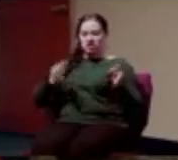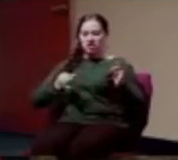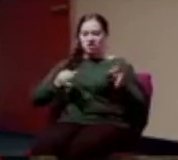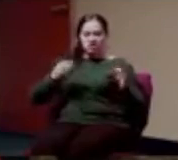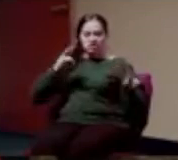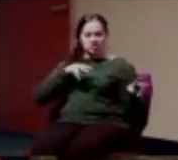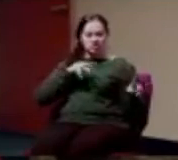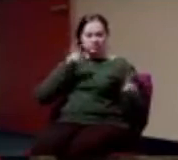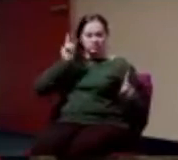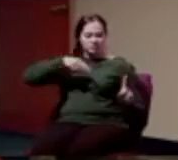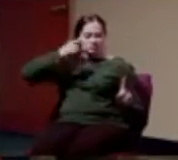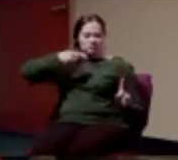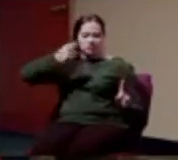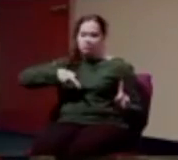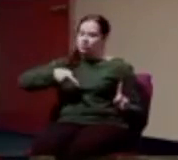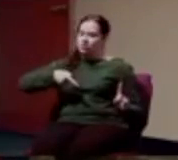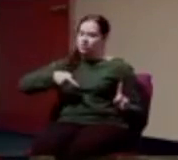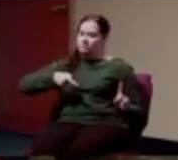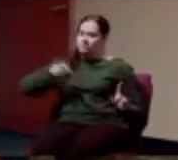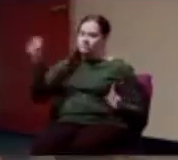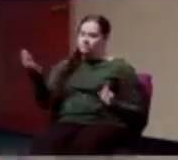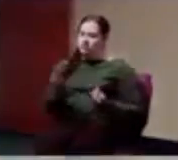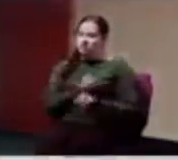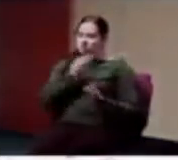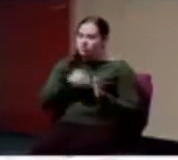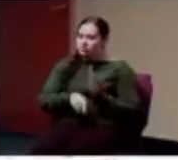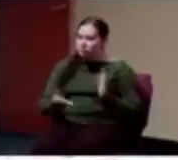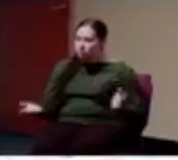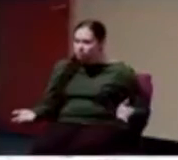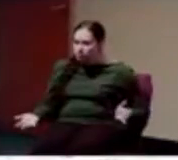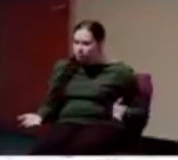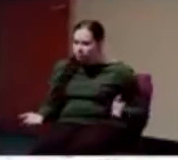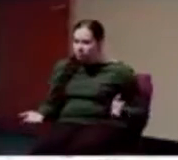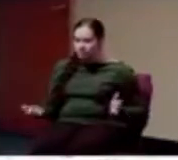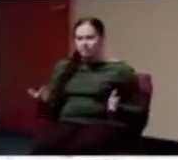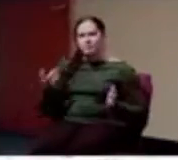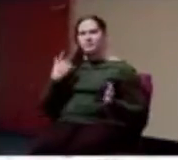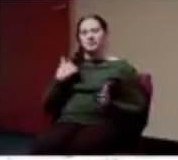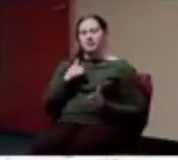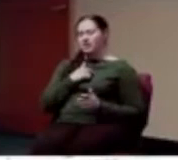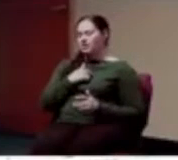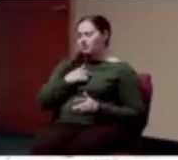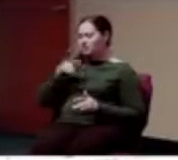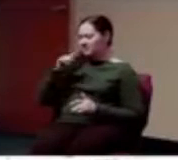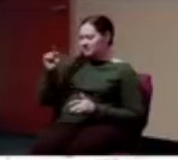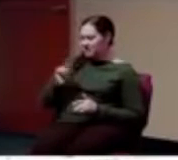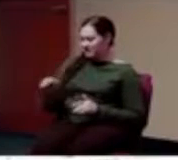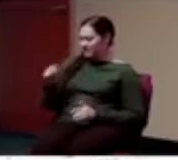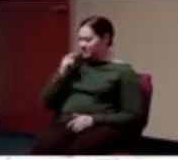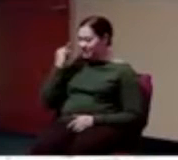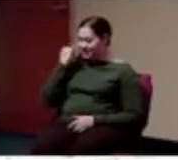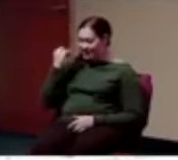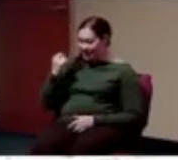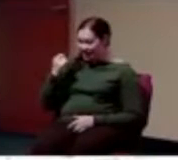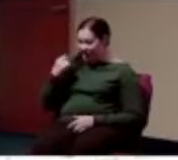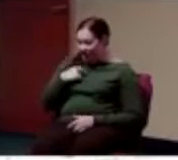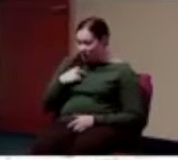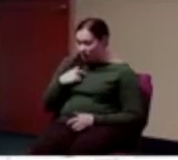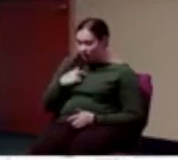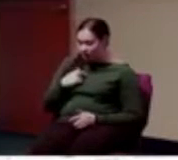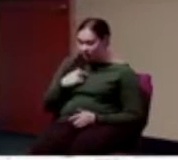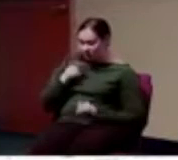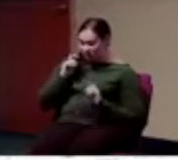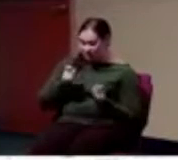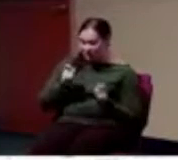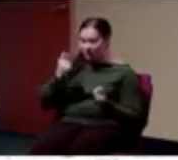happens. Meanwhile, Zacchaeus stood before the Lord and said, I'll give half my wealth to the poor, Lord. And if I've cheated people on their taxes,